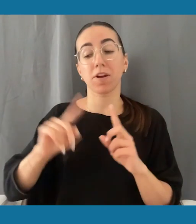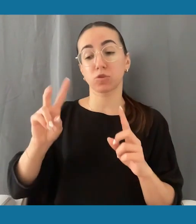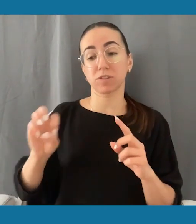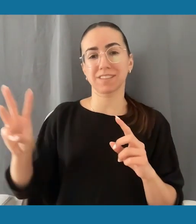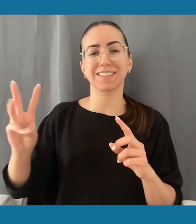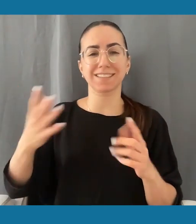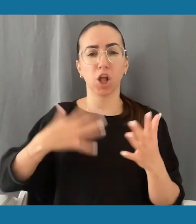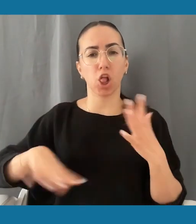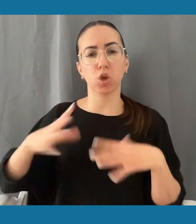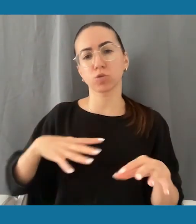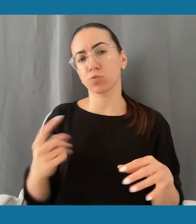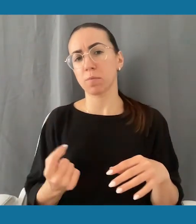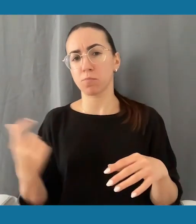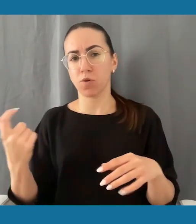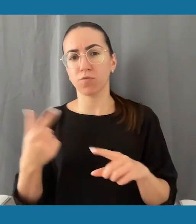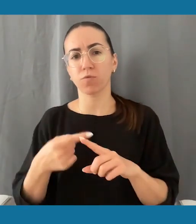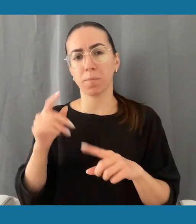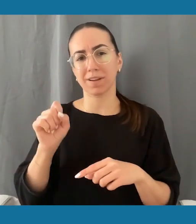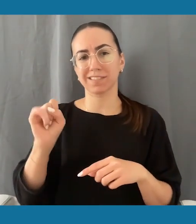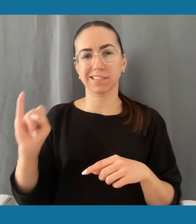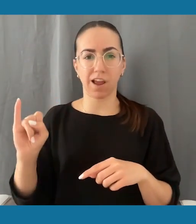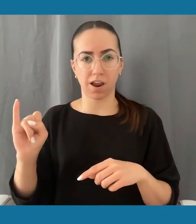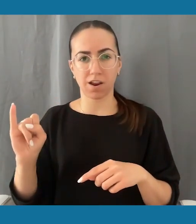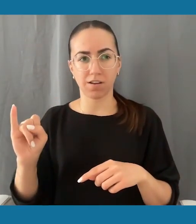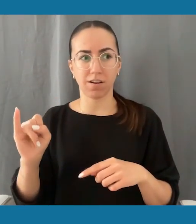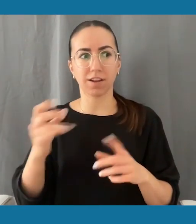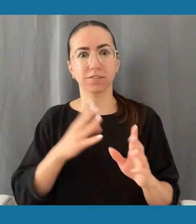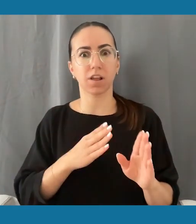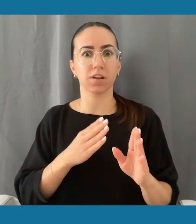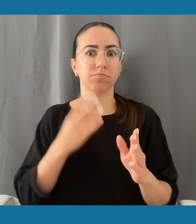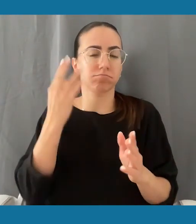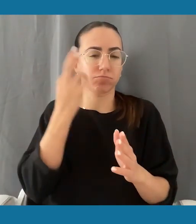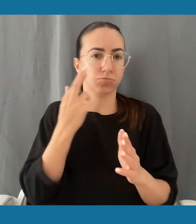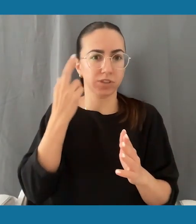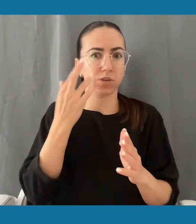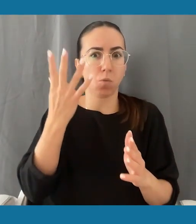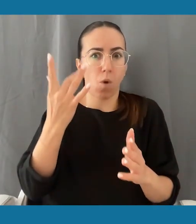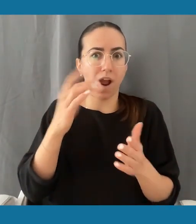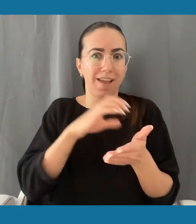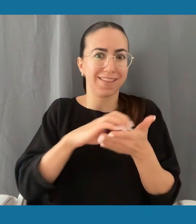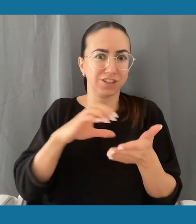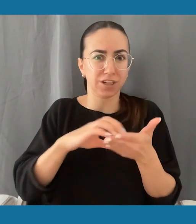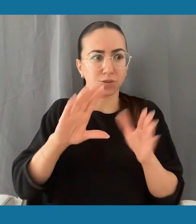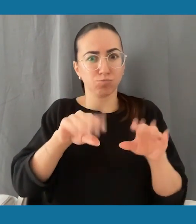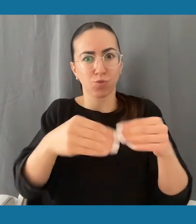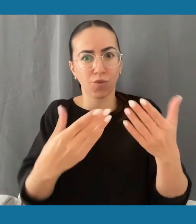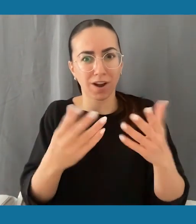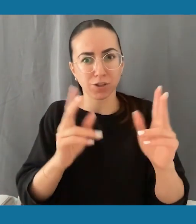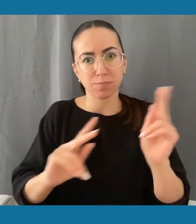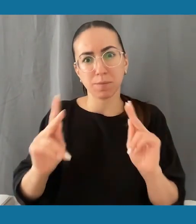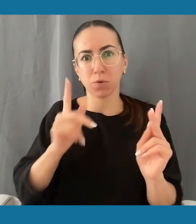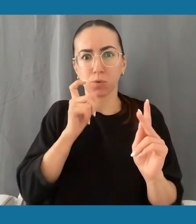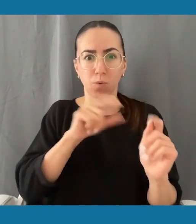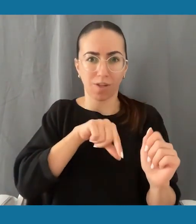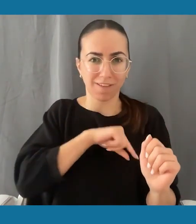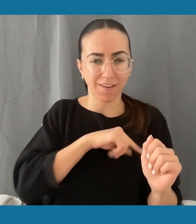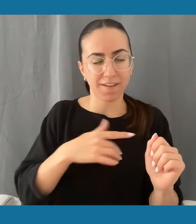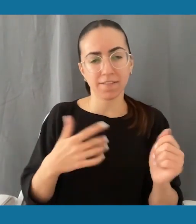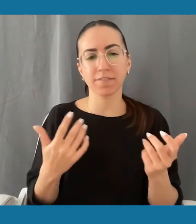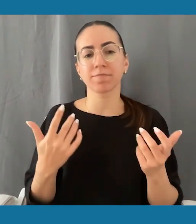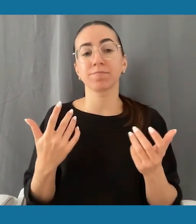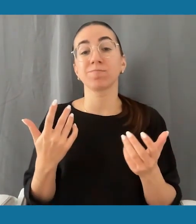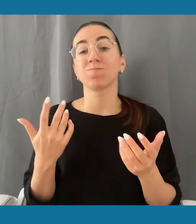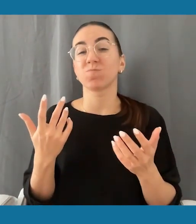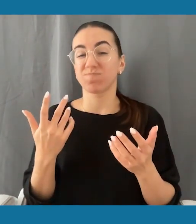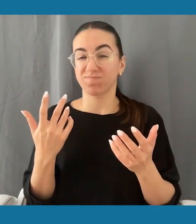the SSI benefit as a main purpose of why these checks were being issued to people who qualified, which meant